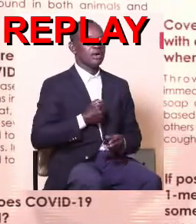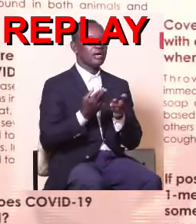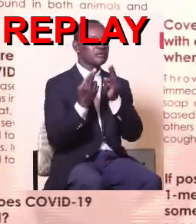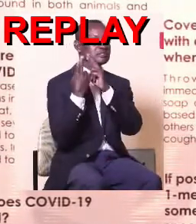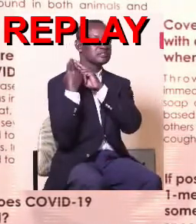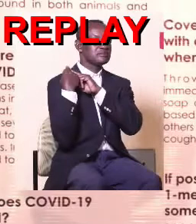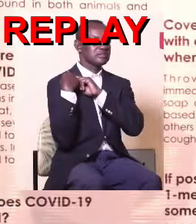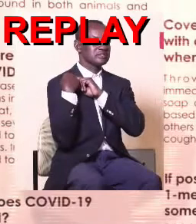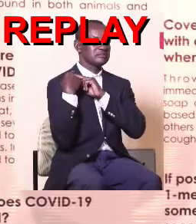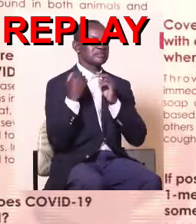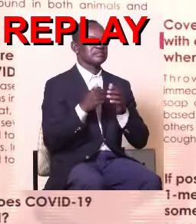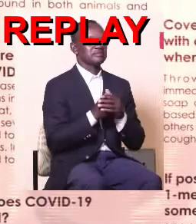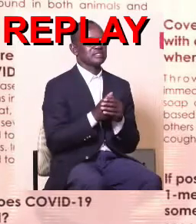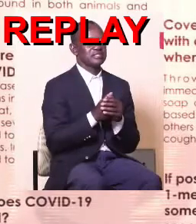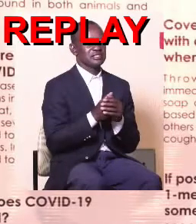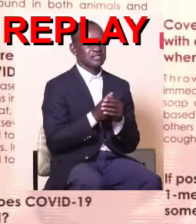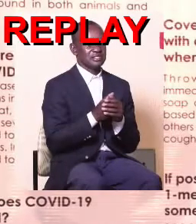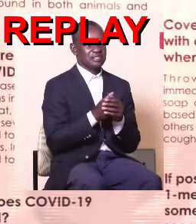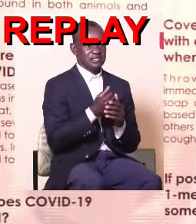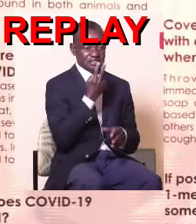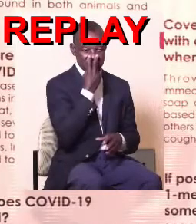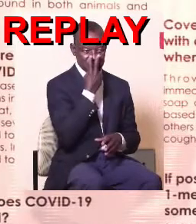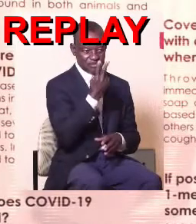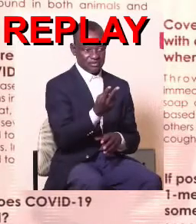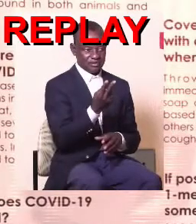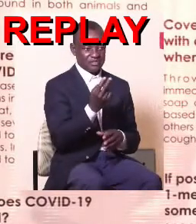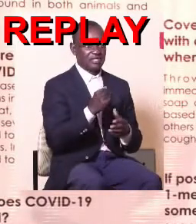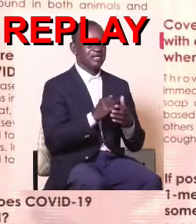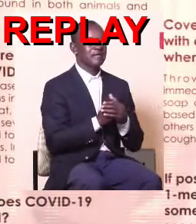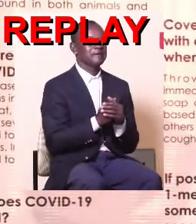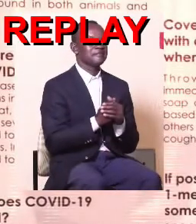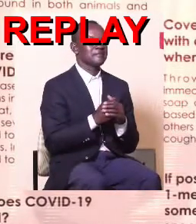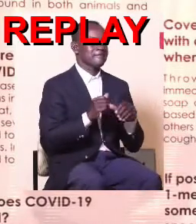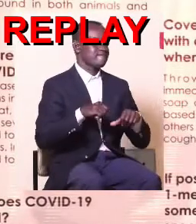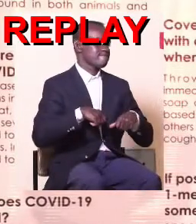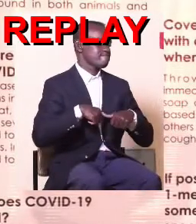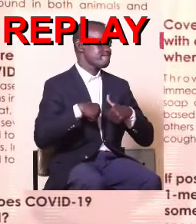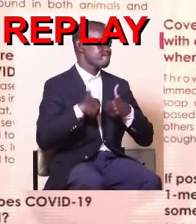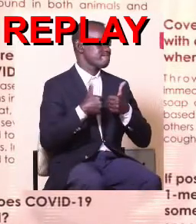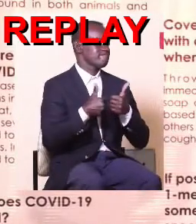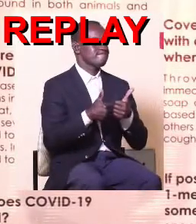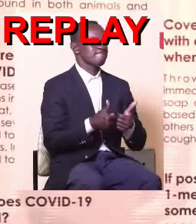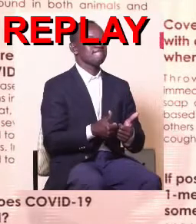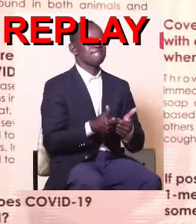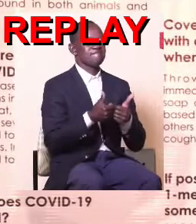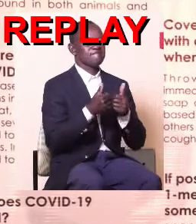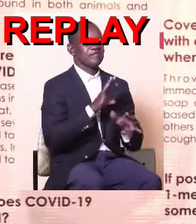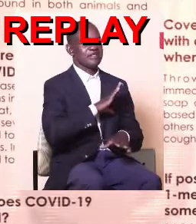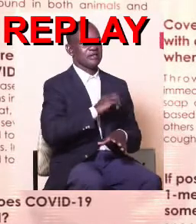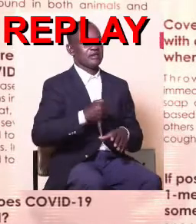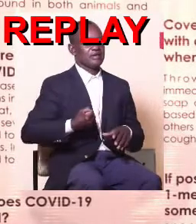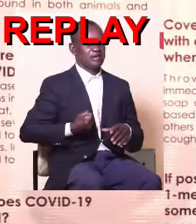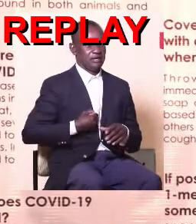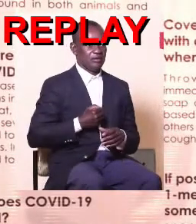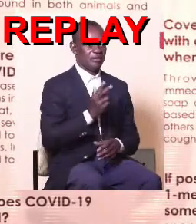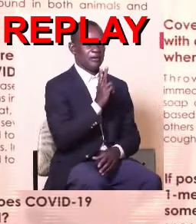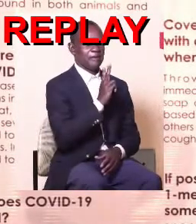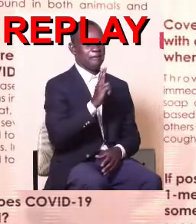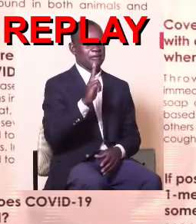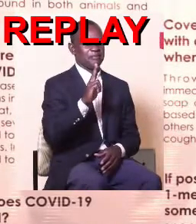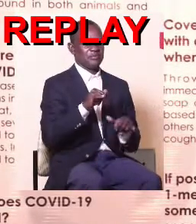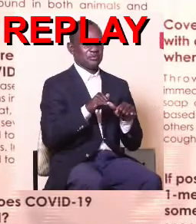to ensure the welfare of our people abroad. And we are